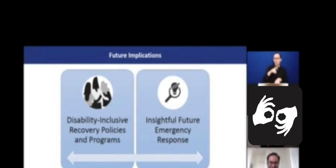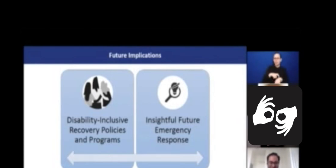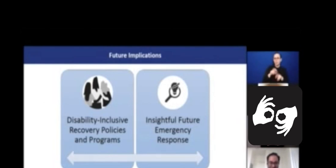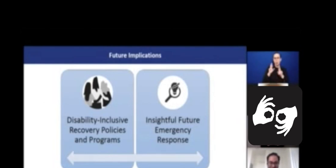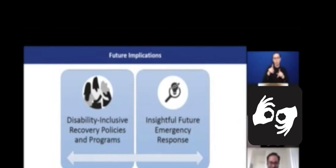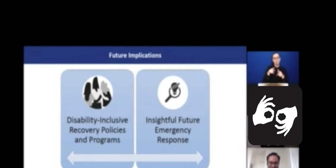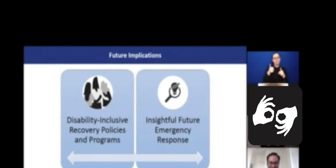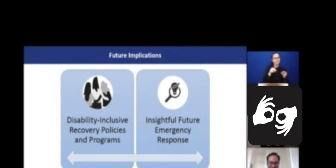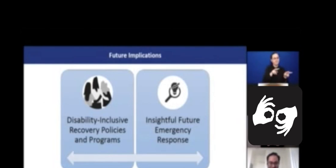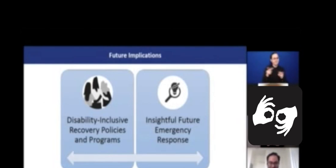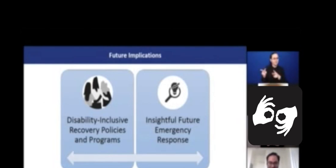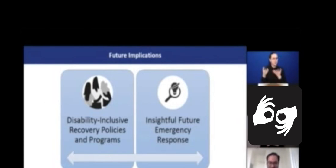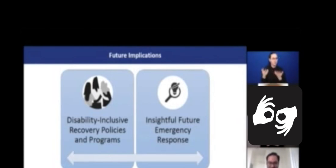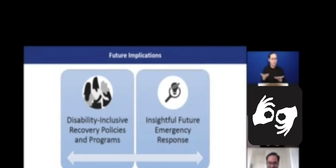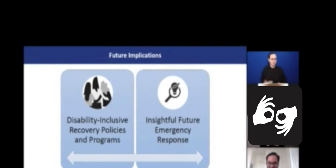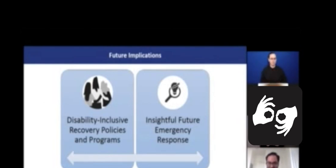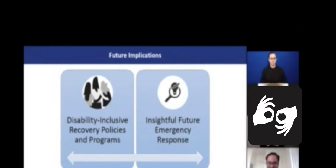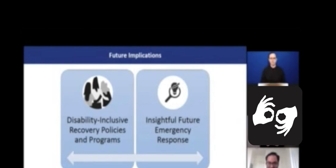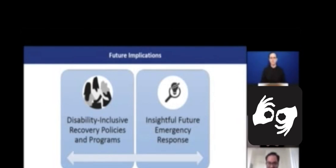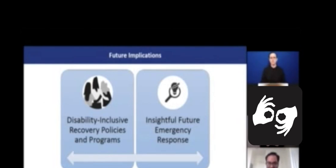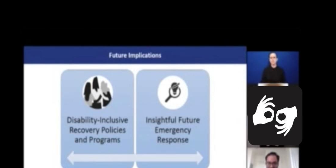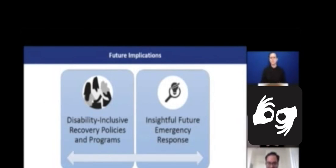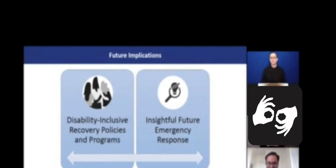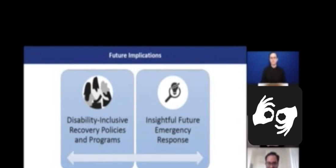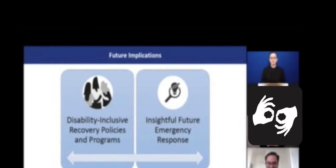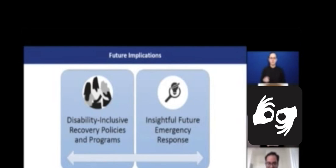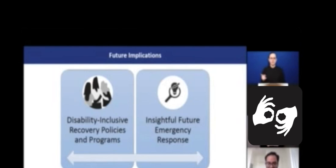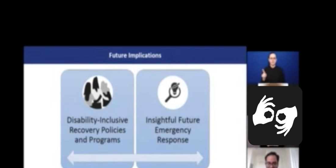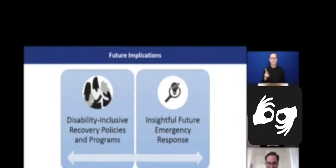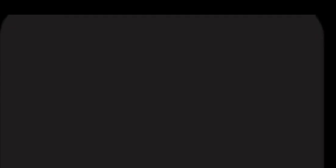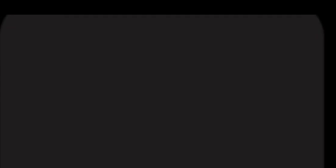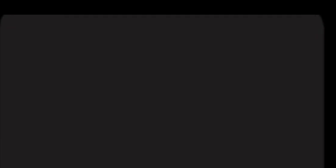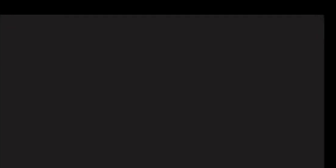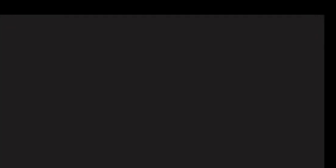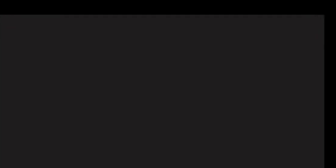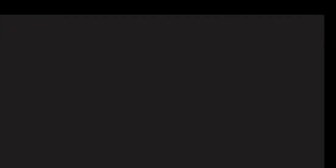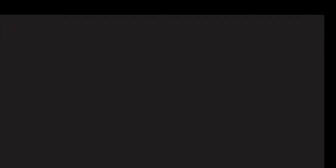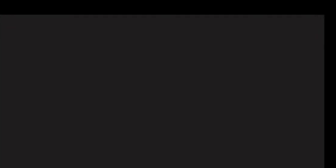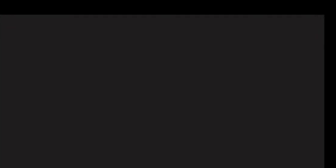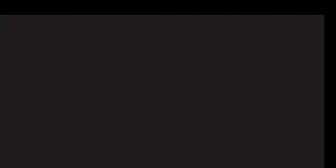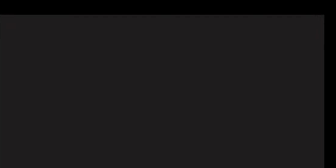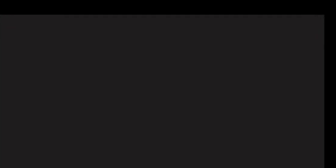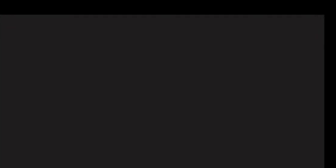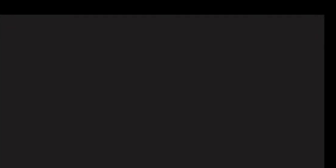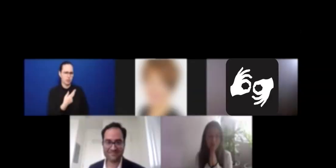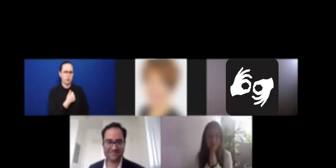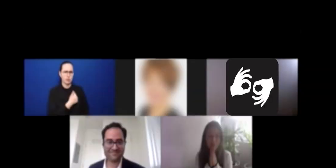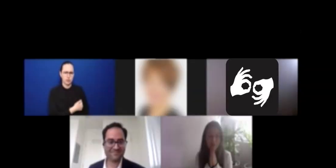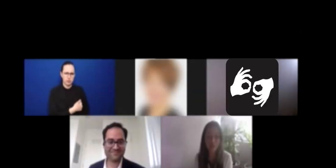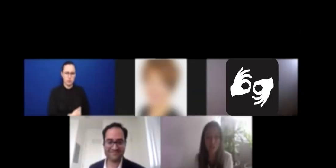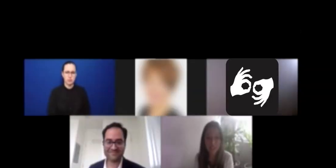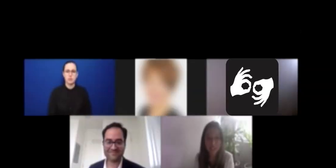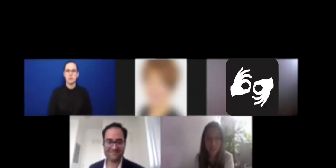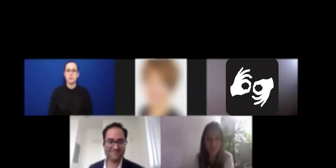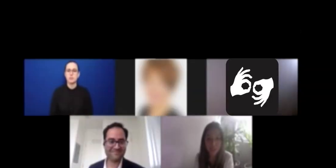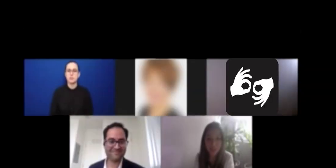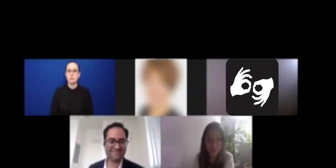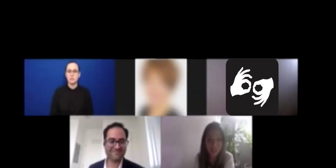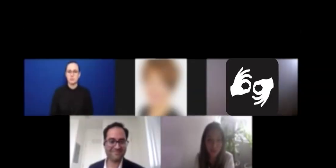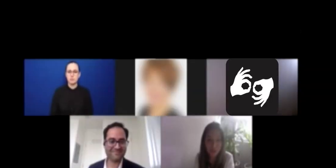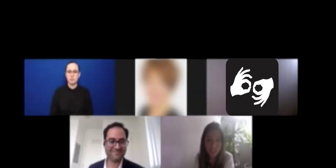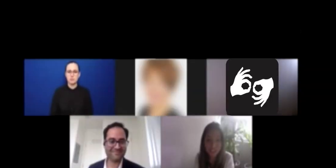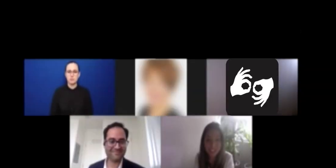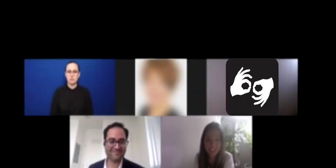Thank you Ash. Those are, I am really, really, really, it's really, really sorry that we are